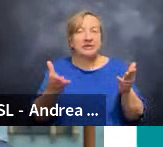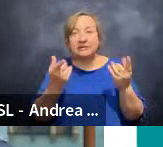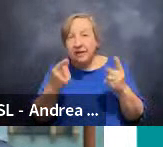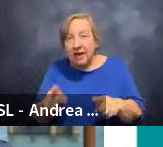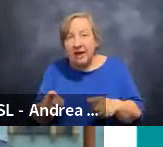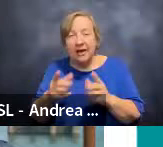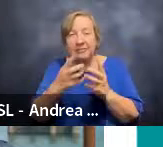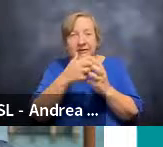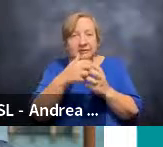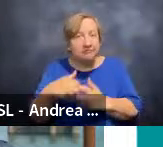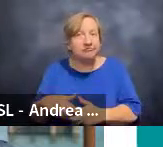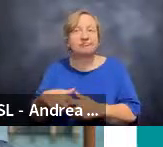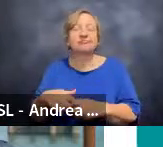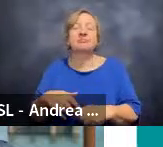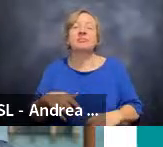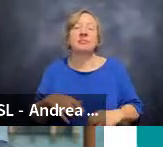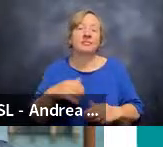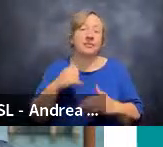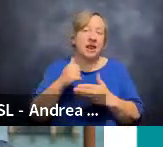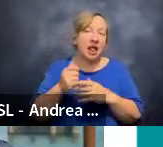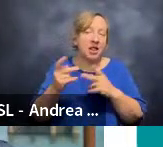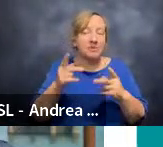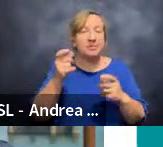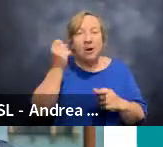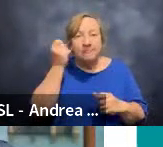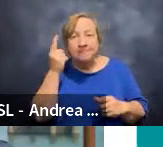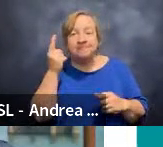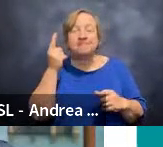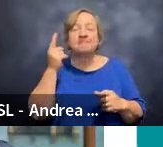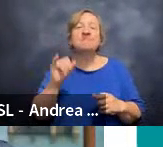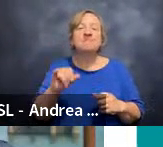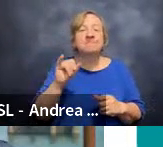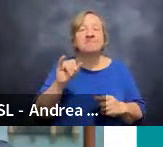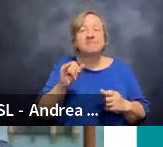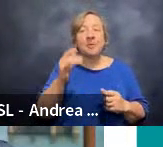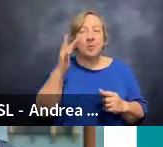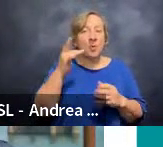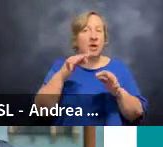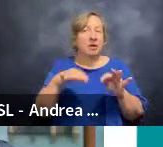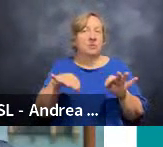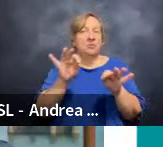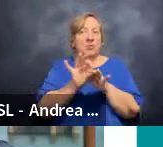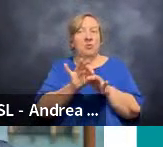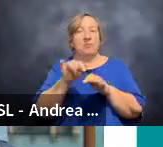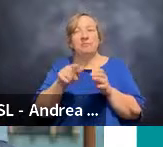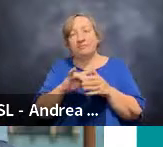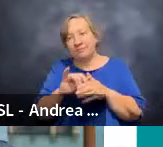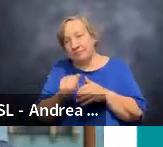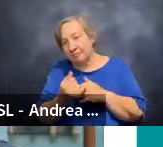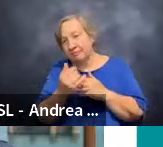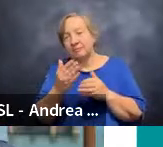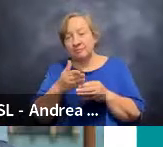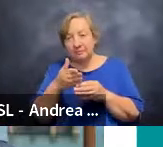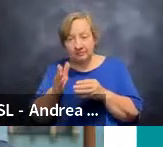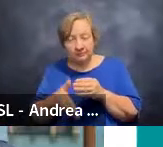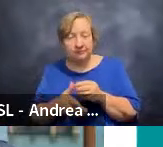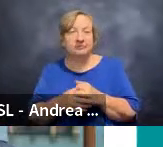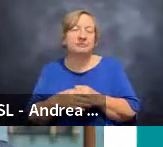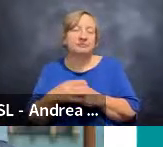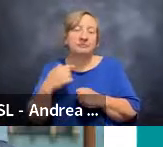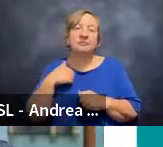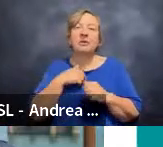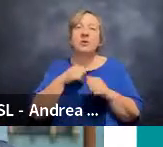folks bought into the importance of getting this project done. We continue to